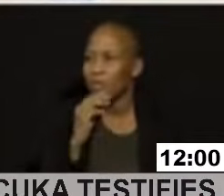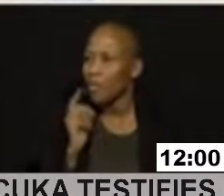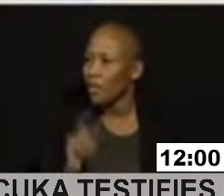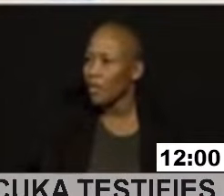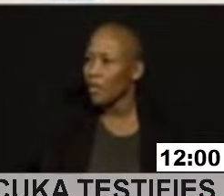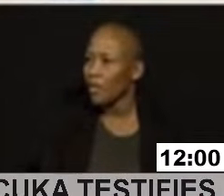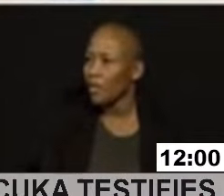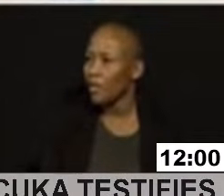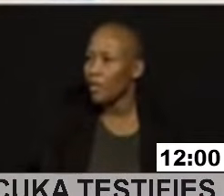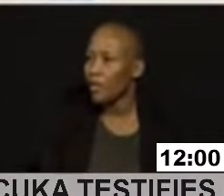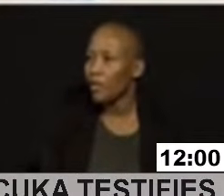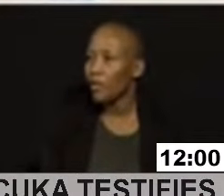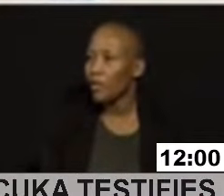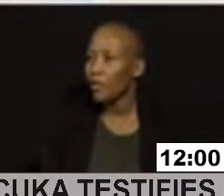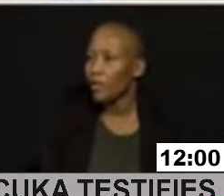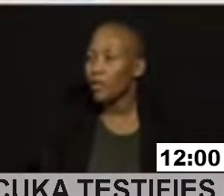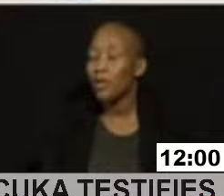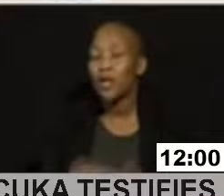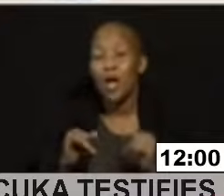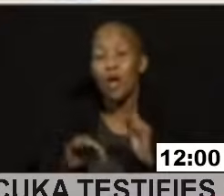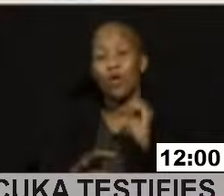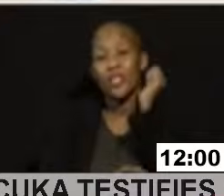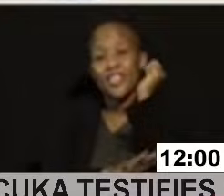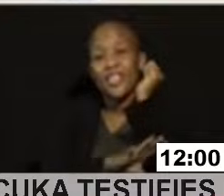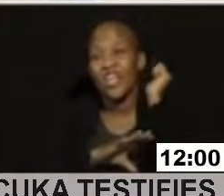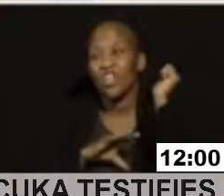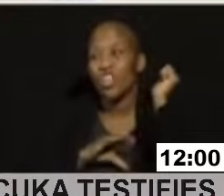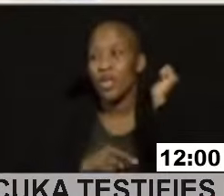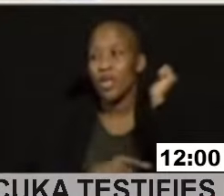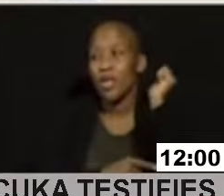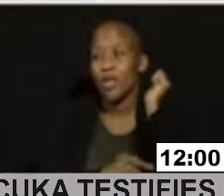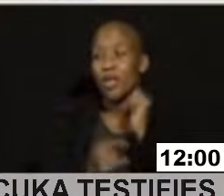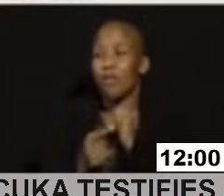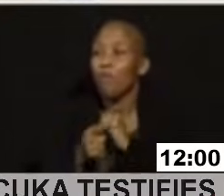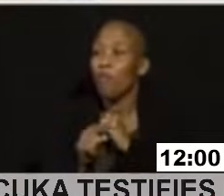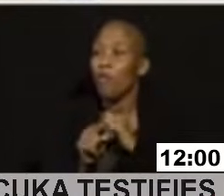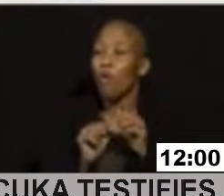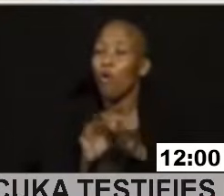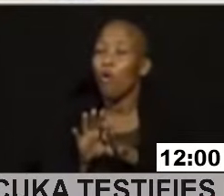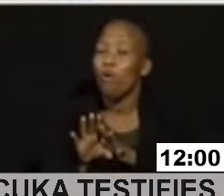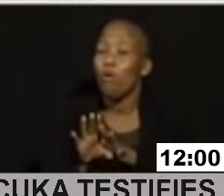that section of the Constitution,